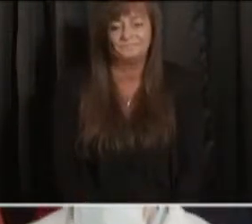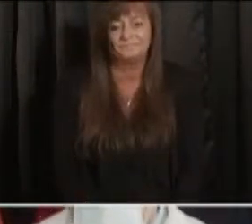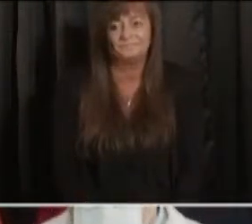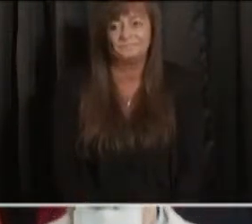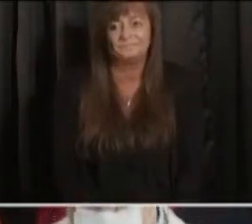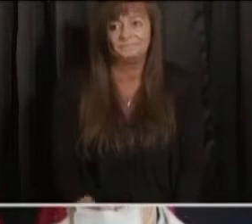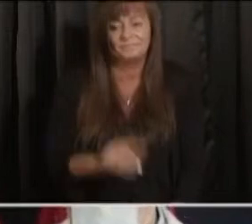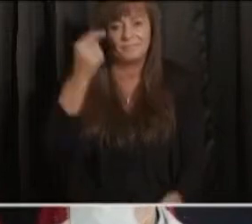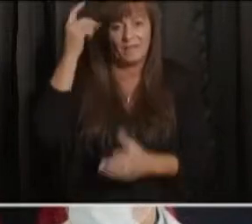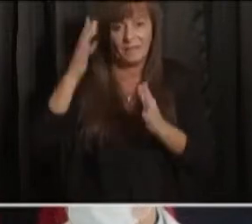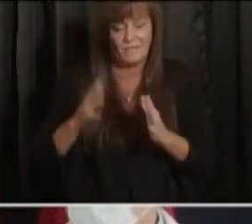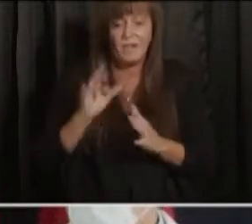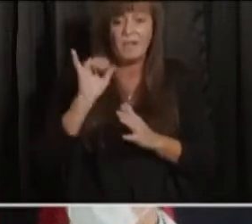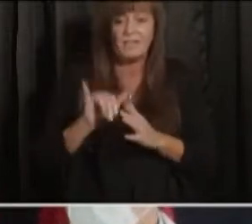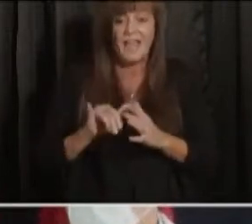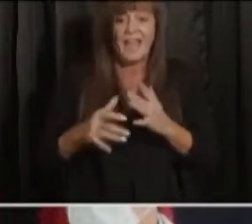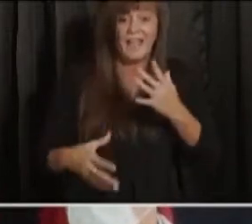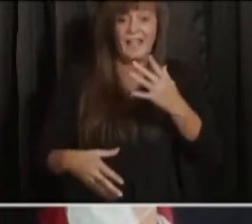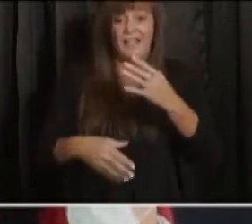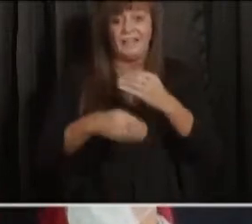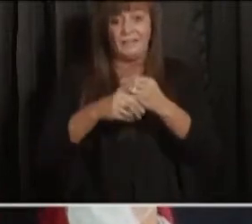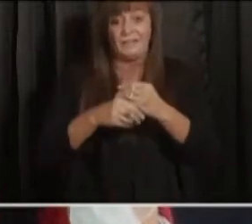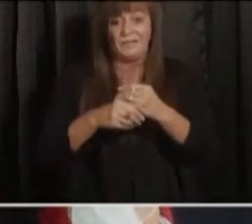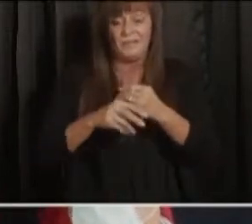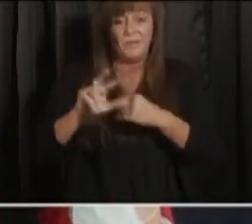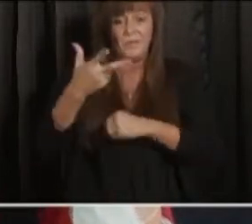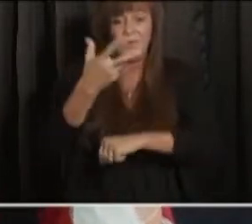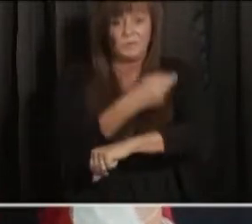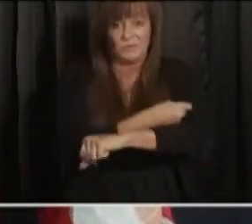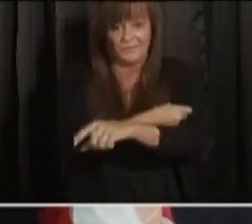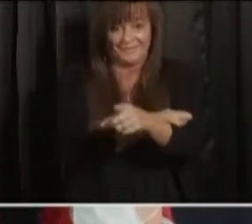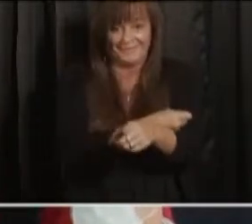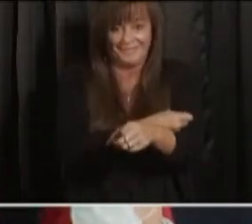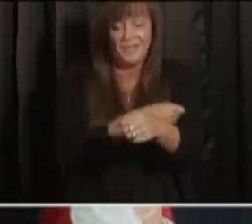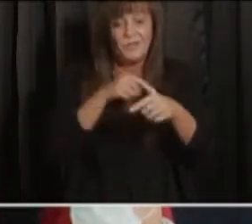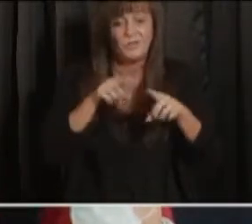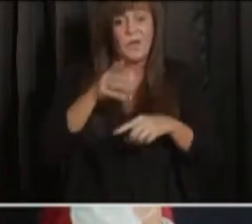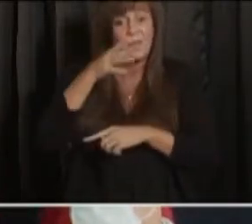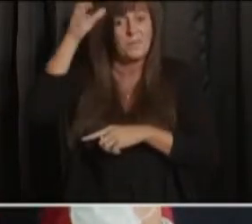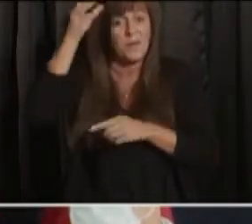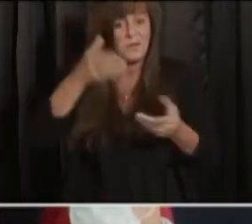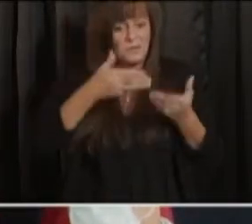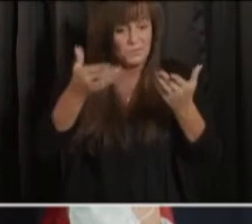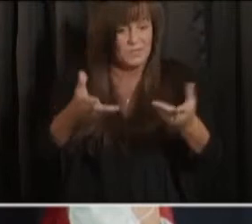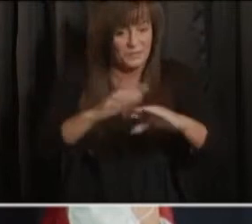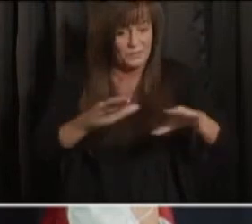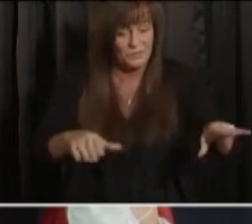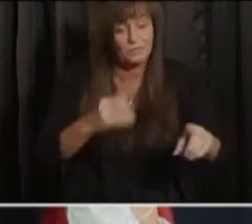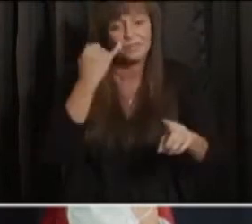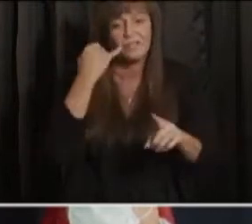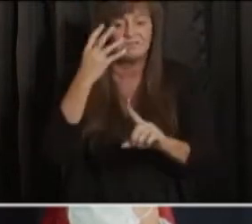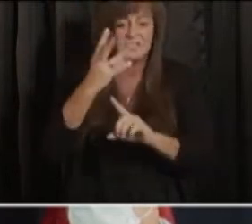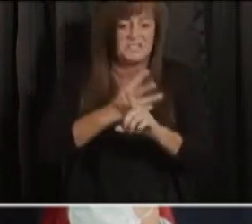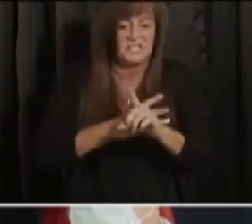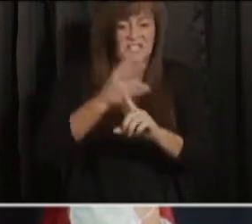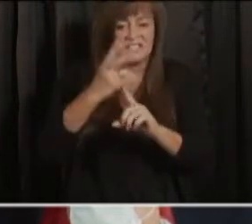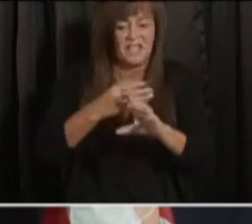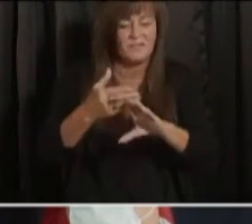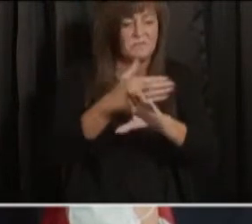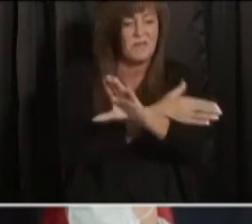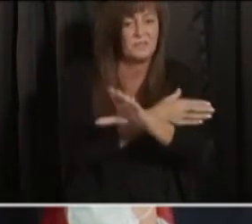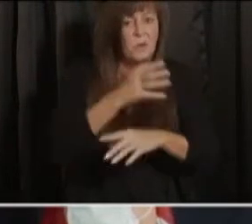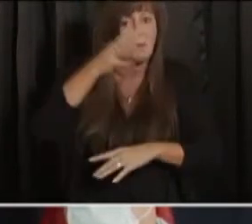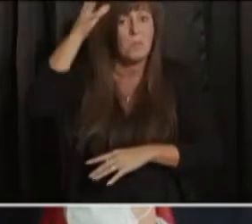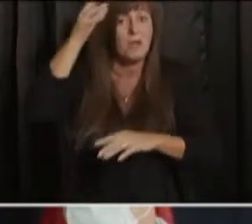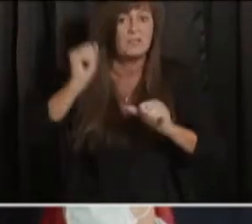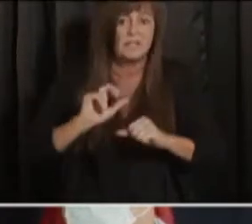And that includes booster doses. So if the parents are taking their kids in and the parents had it, 7 months ago, 6.5 months ago, they can get boosted